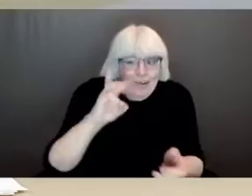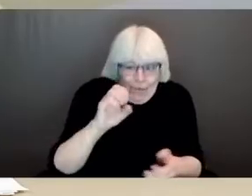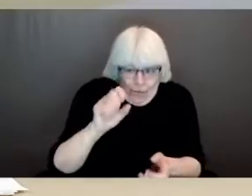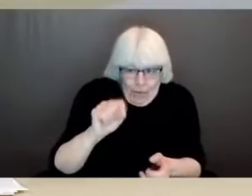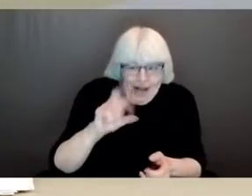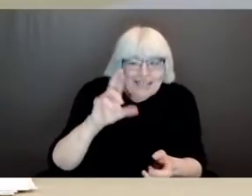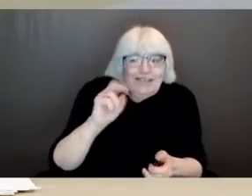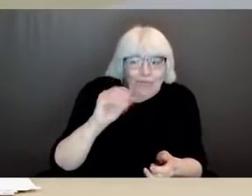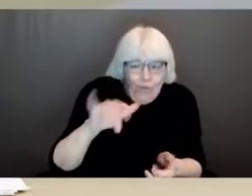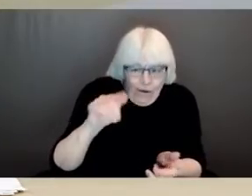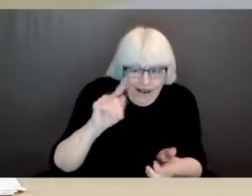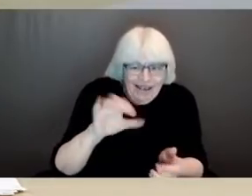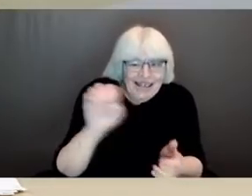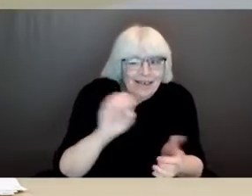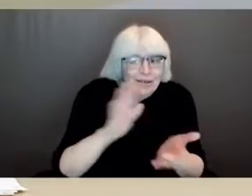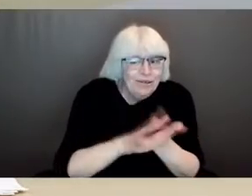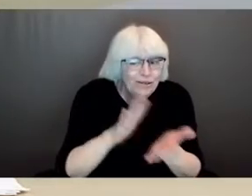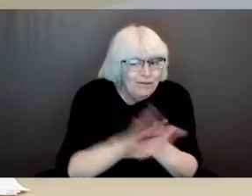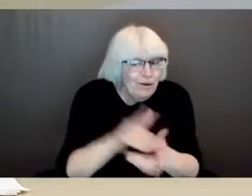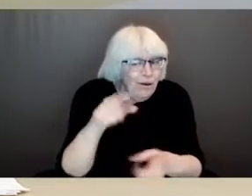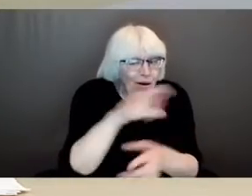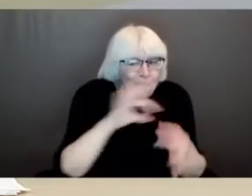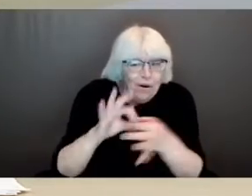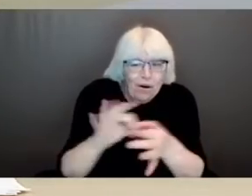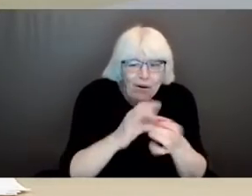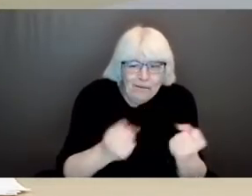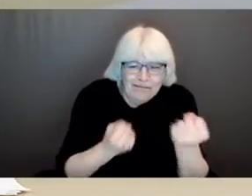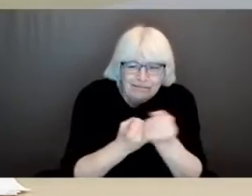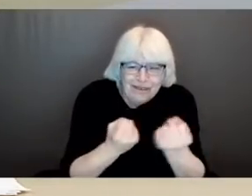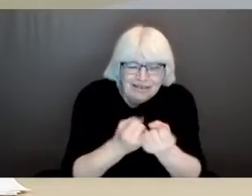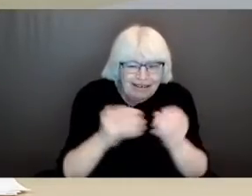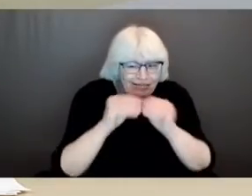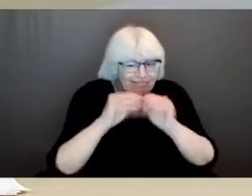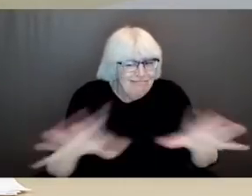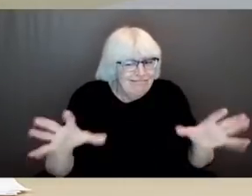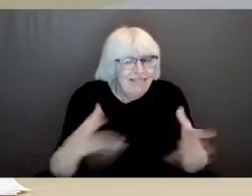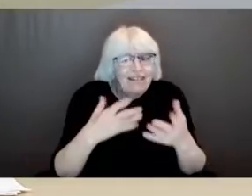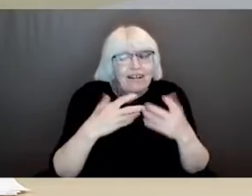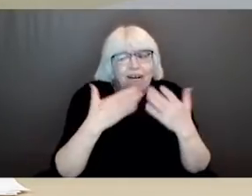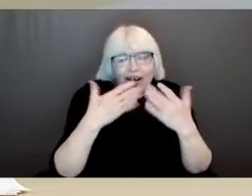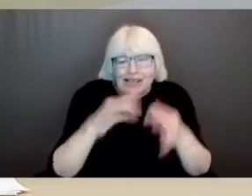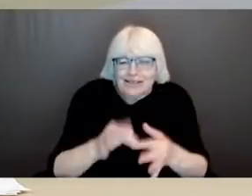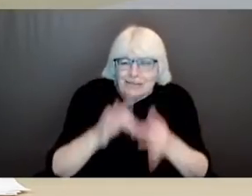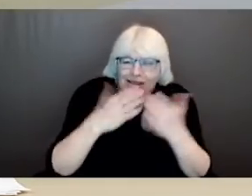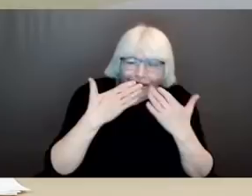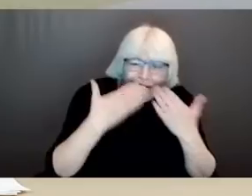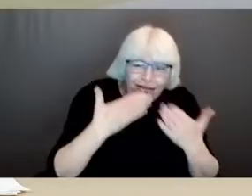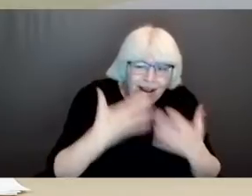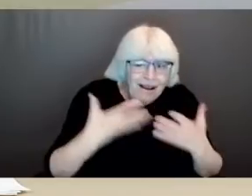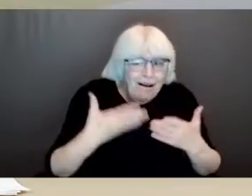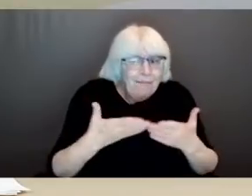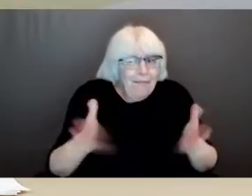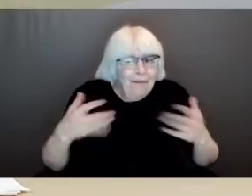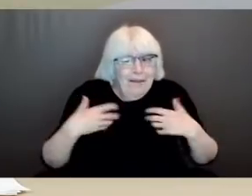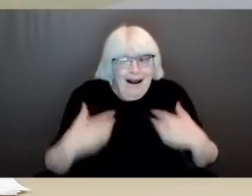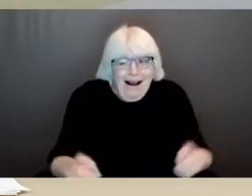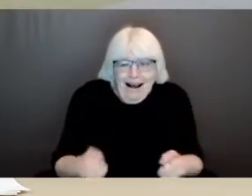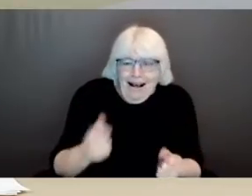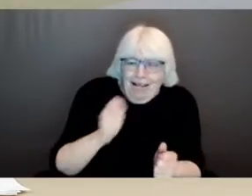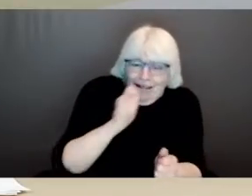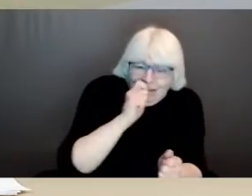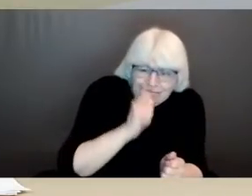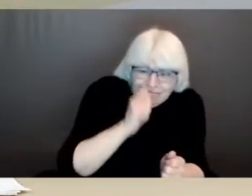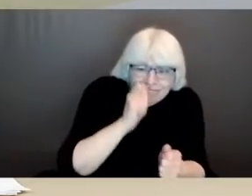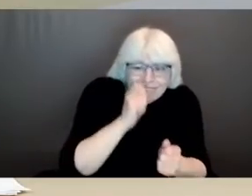support during the outbreak. A special thanks to our public health and testing clinic partners for their extraordinary efforts during